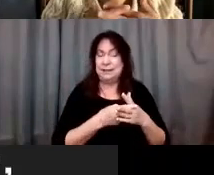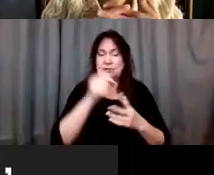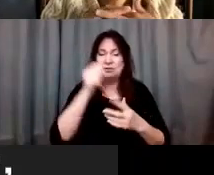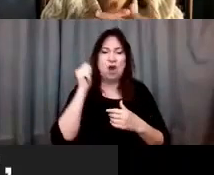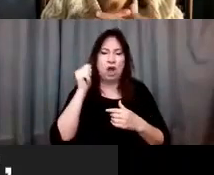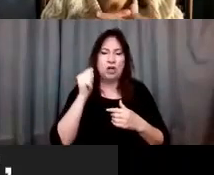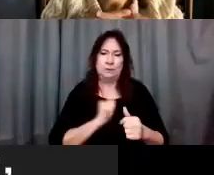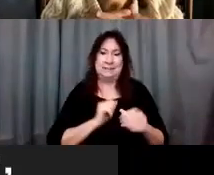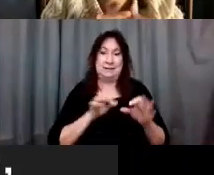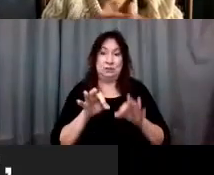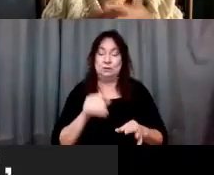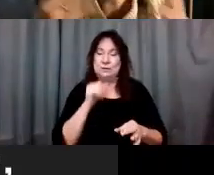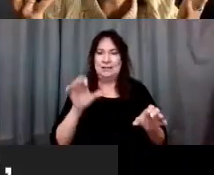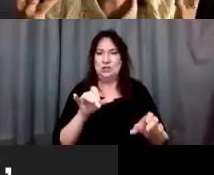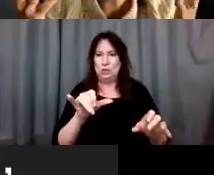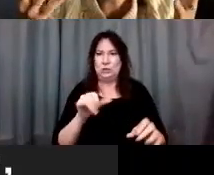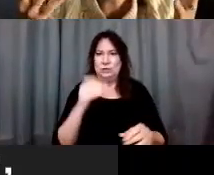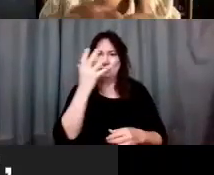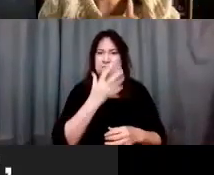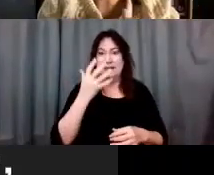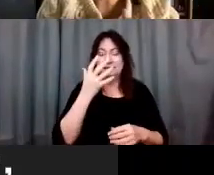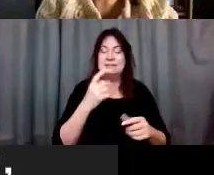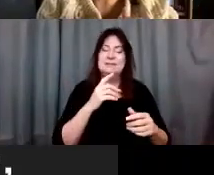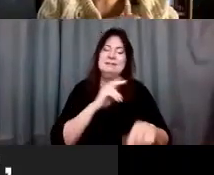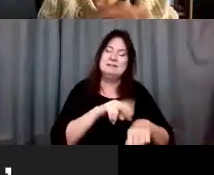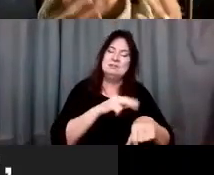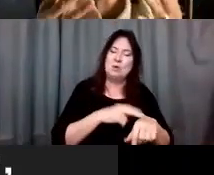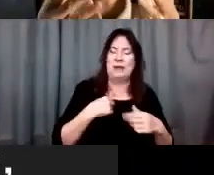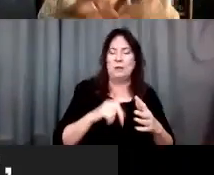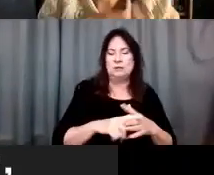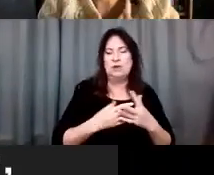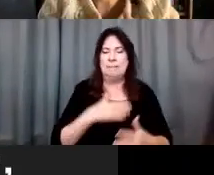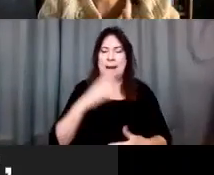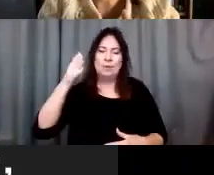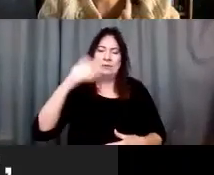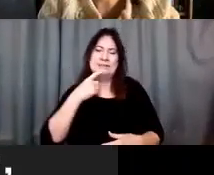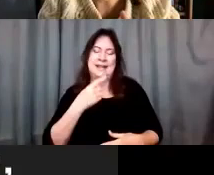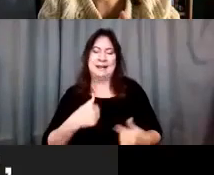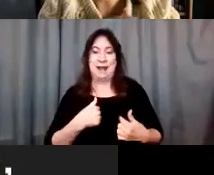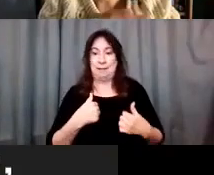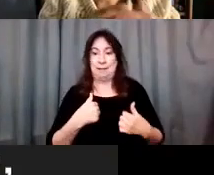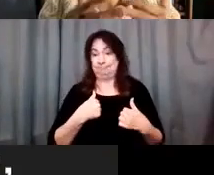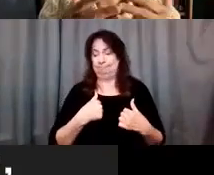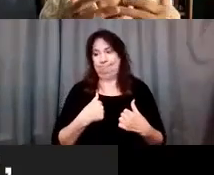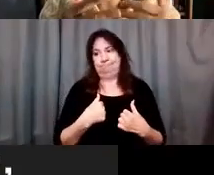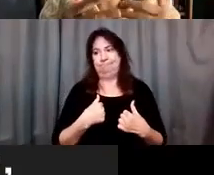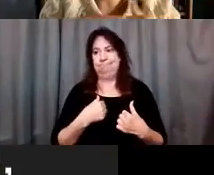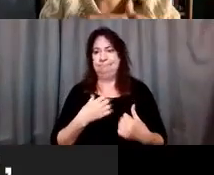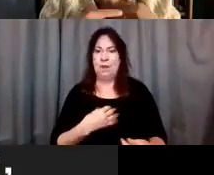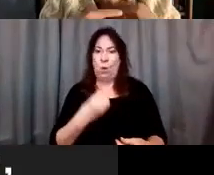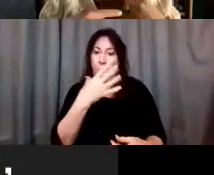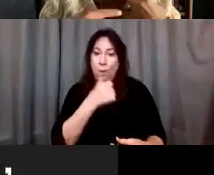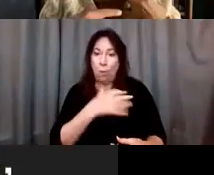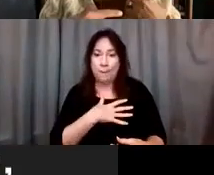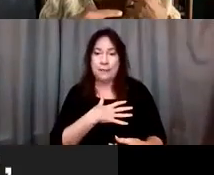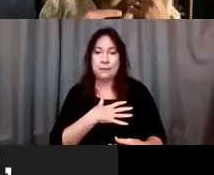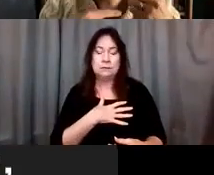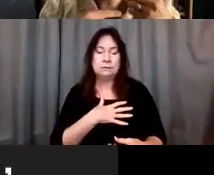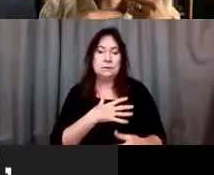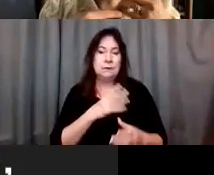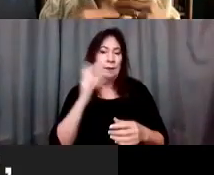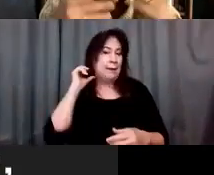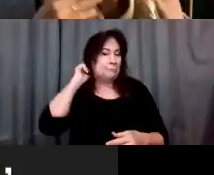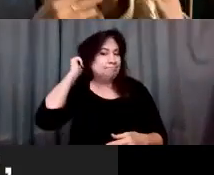do that today because I spaced, but normally I would start my presentations by saying, I'm a white woman, I've got my hair in a